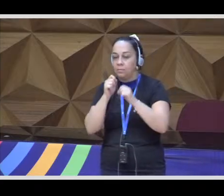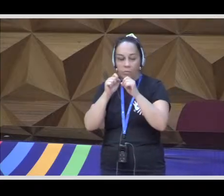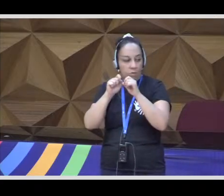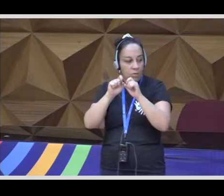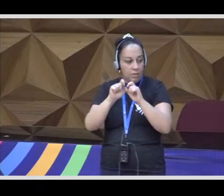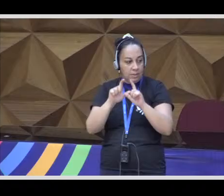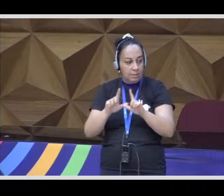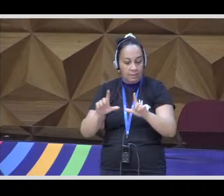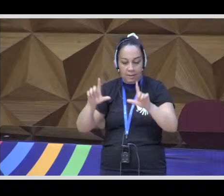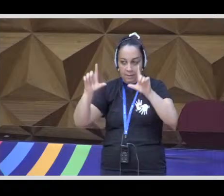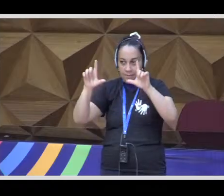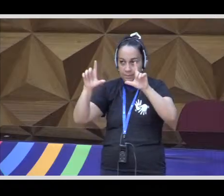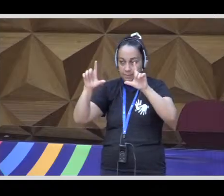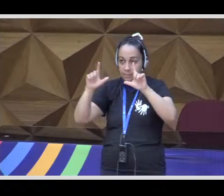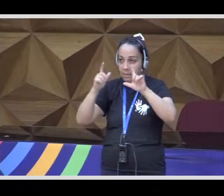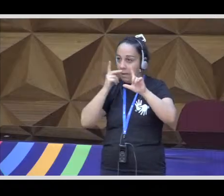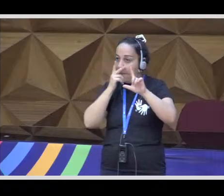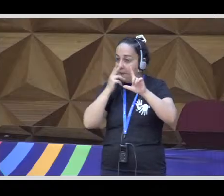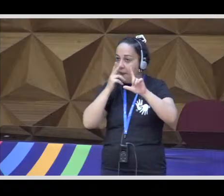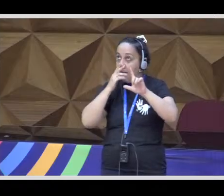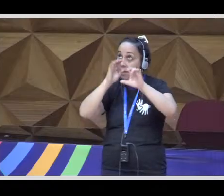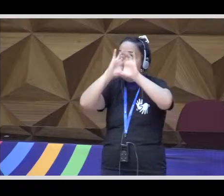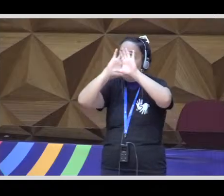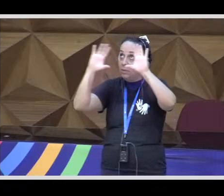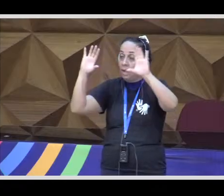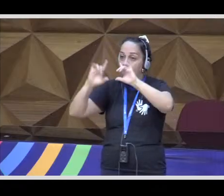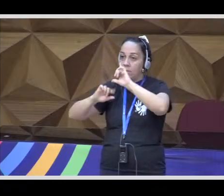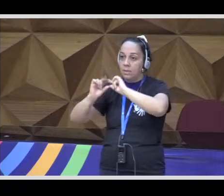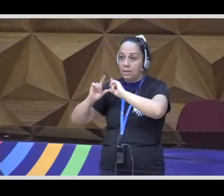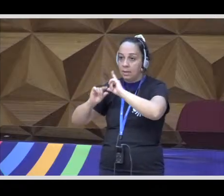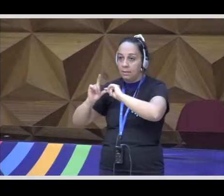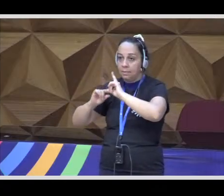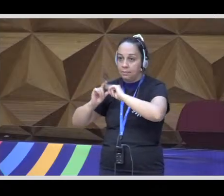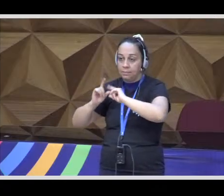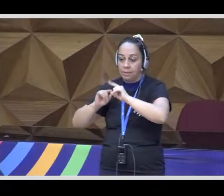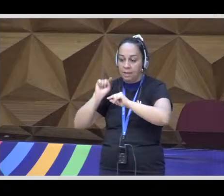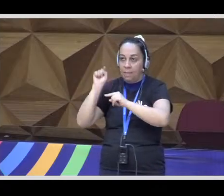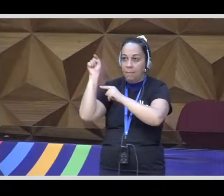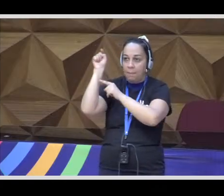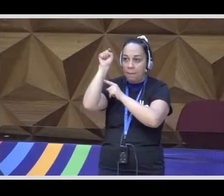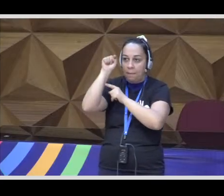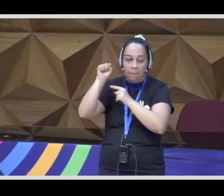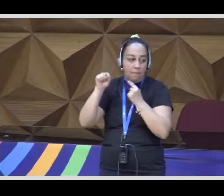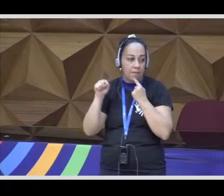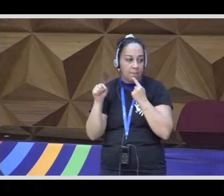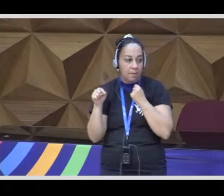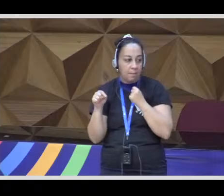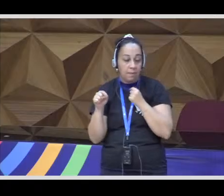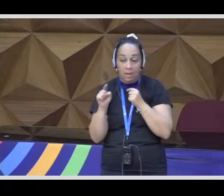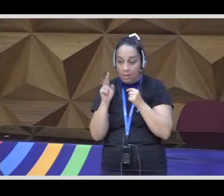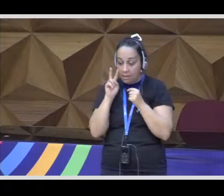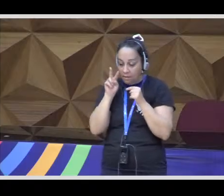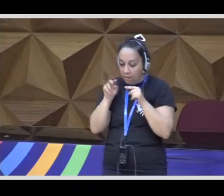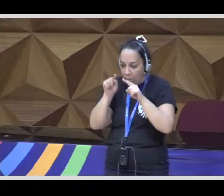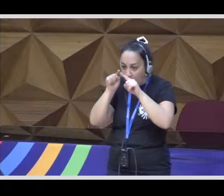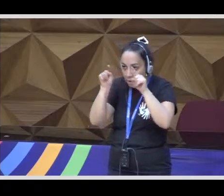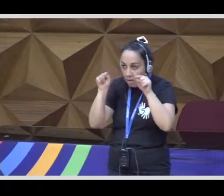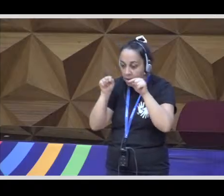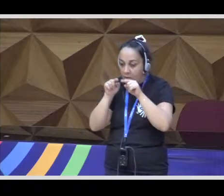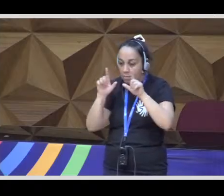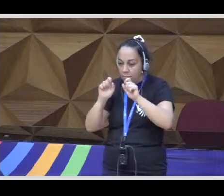picture. And then you're watching a movie in the middle, and the stars in the star field respond to the acceleration of your